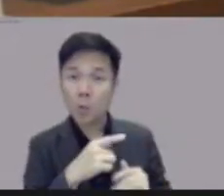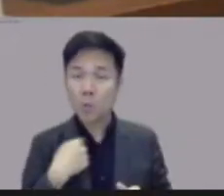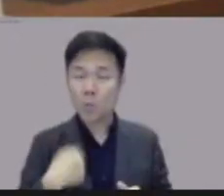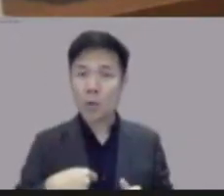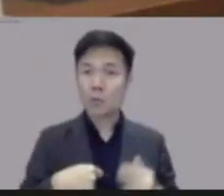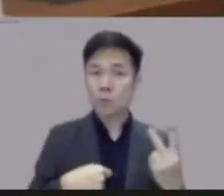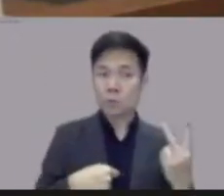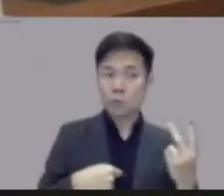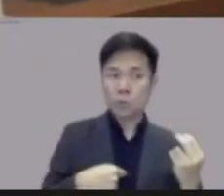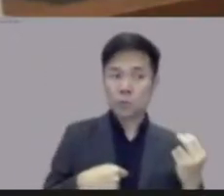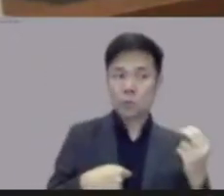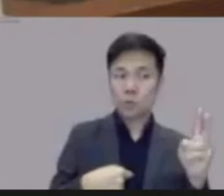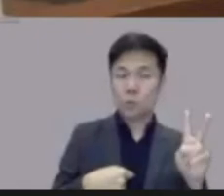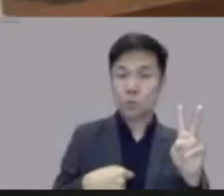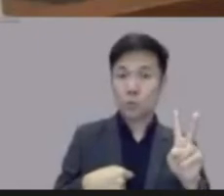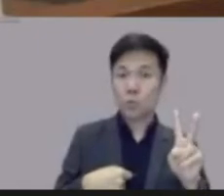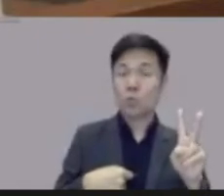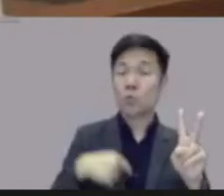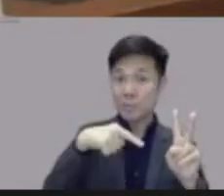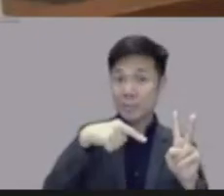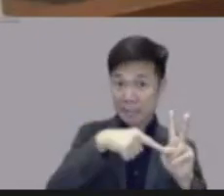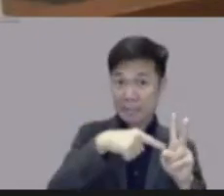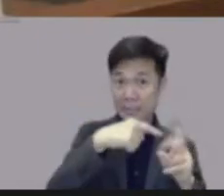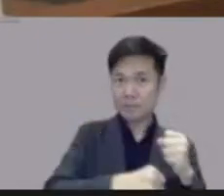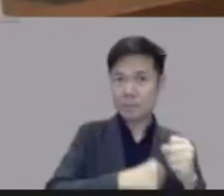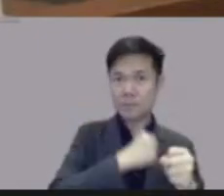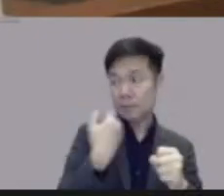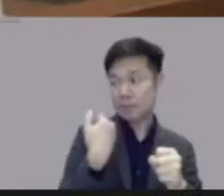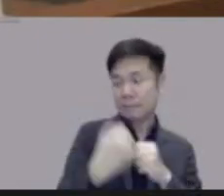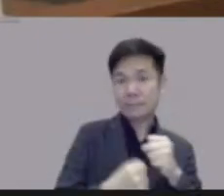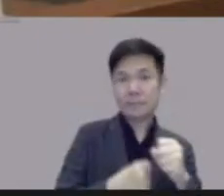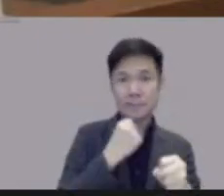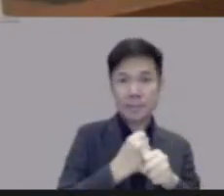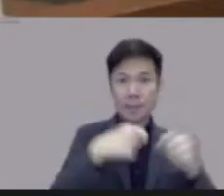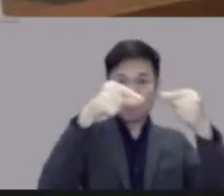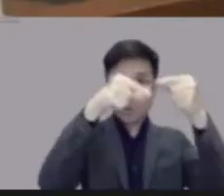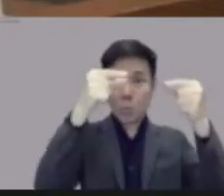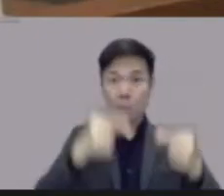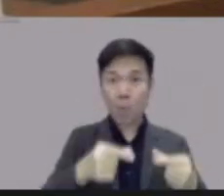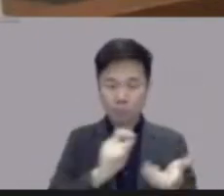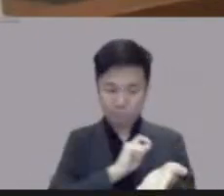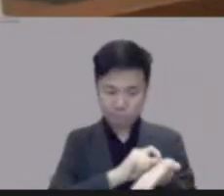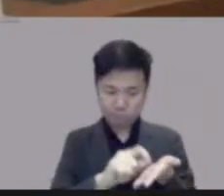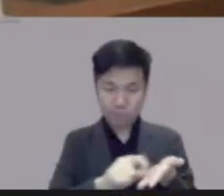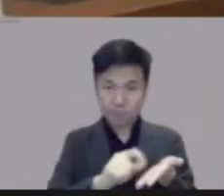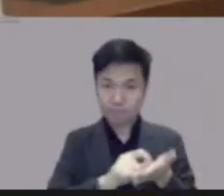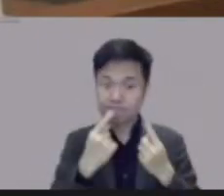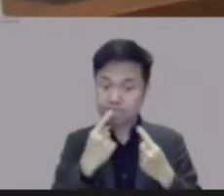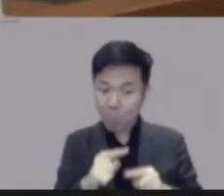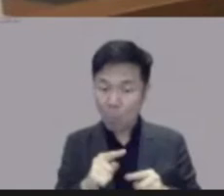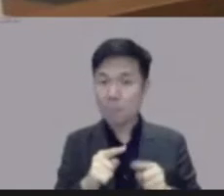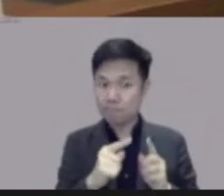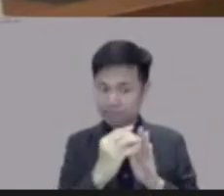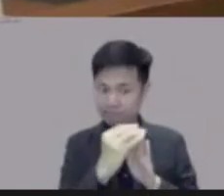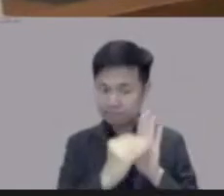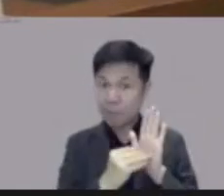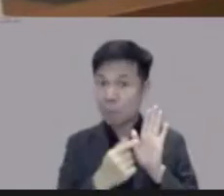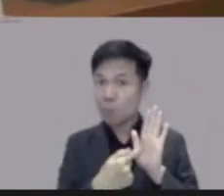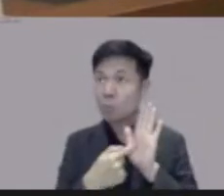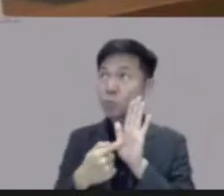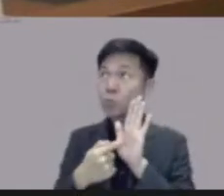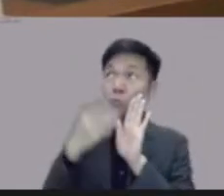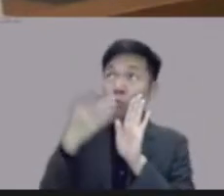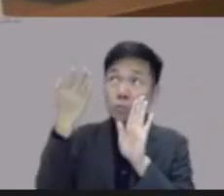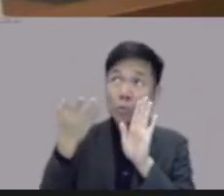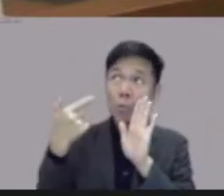the latest version and this report heavily fully reflect the progress and outcome of China to